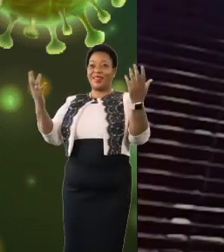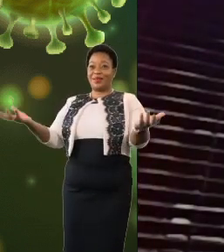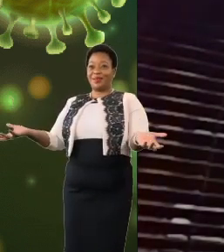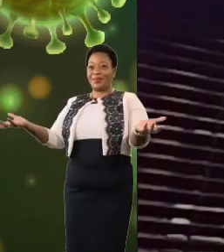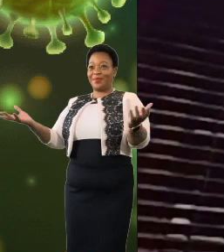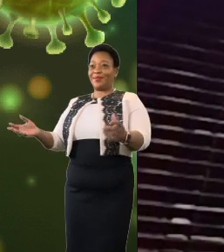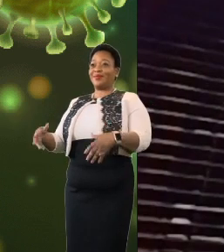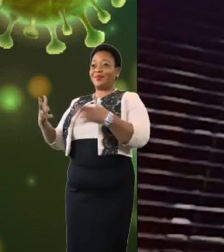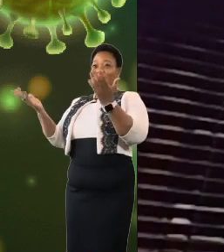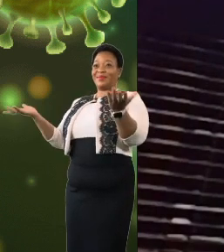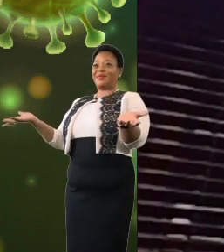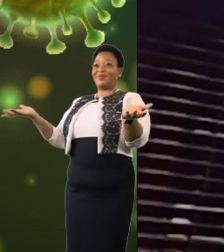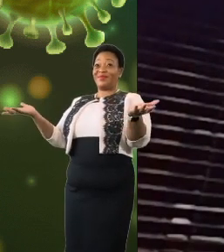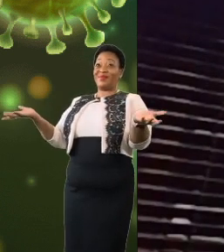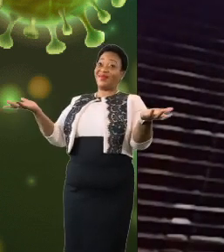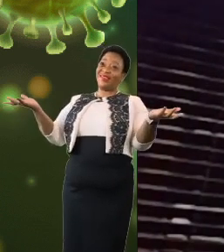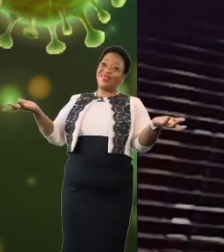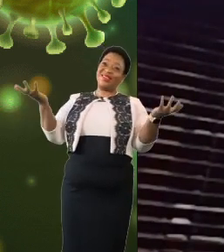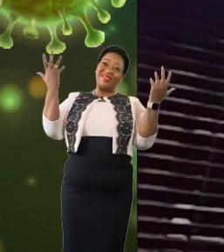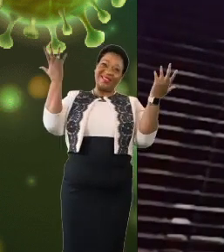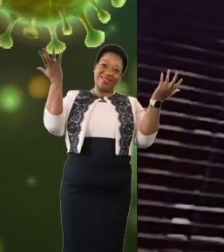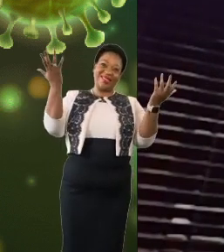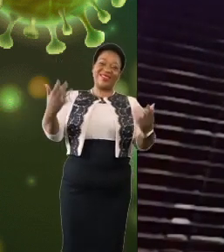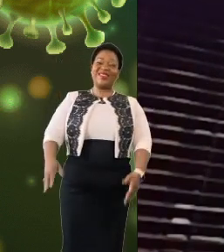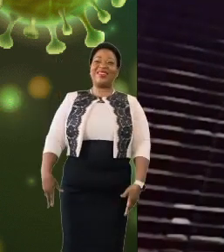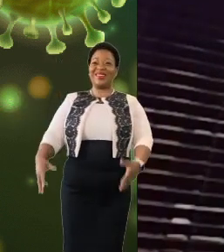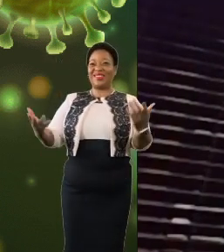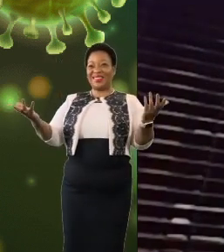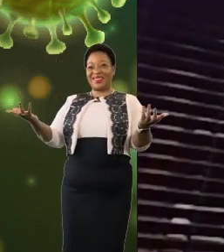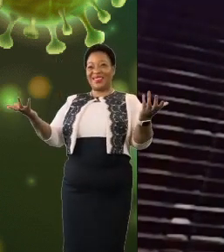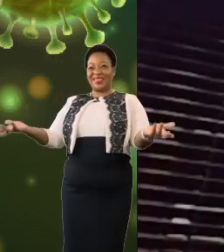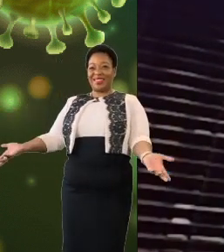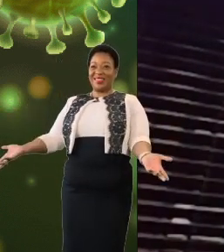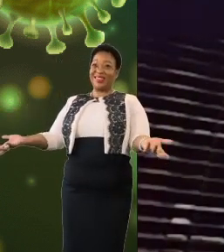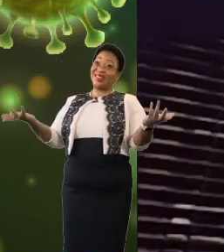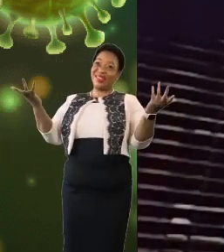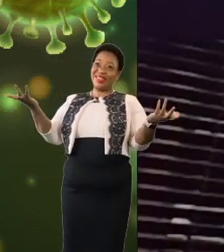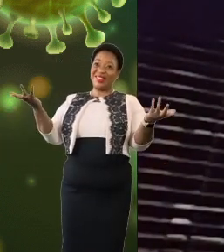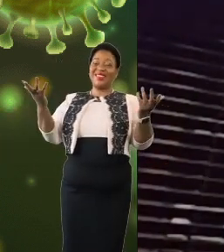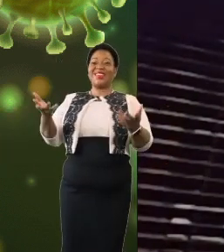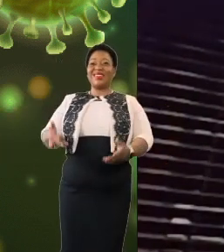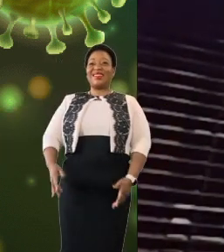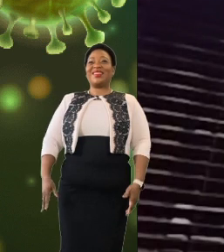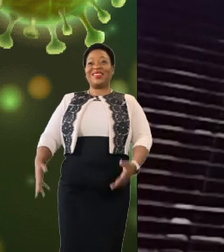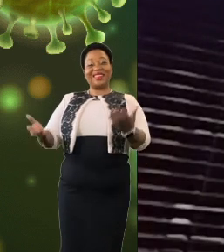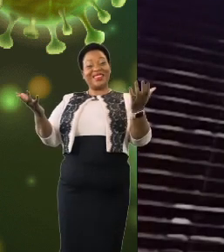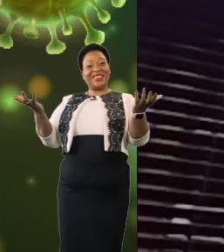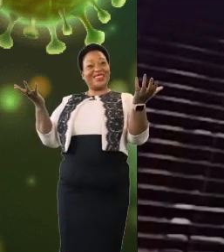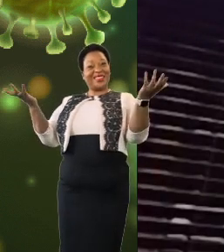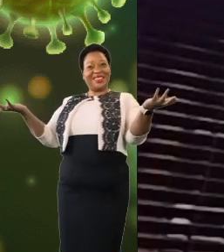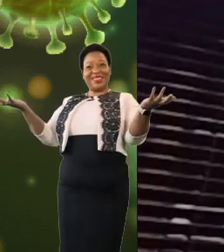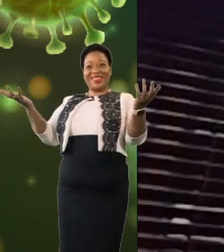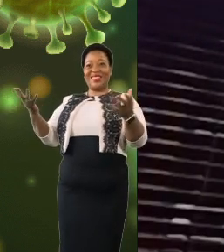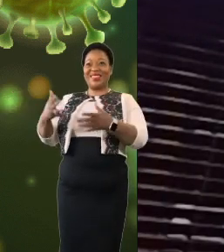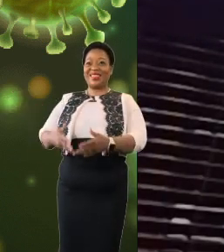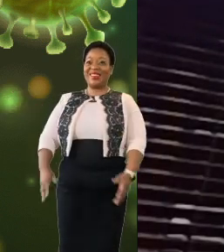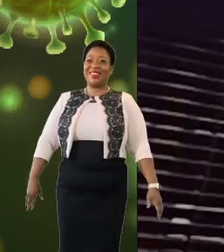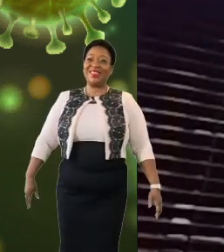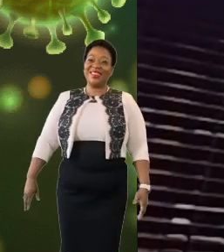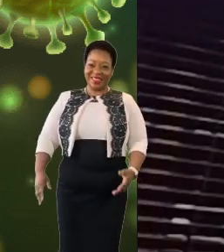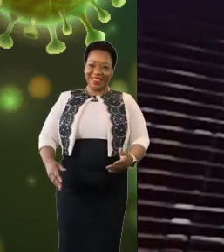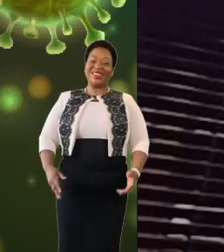to all of you for all your good work and for agreeing to participate, to the core conveners